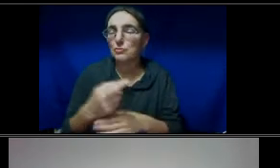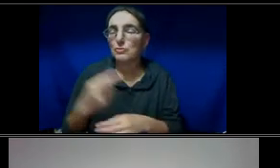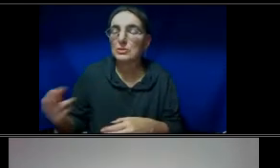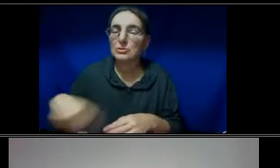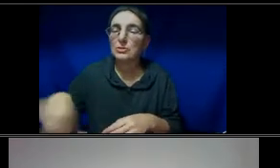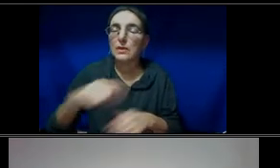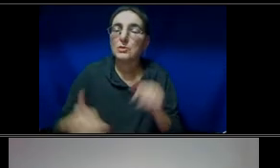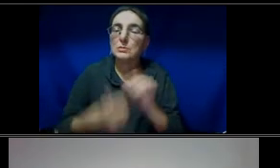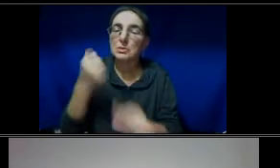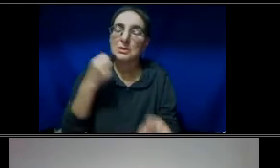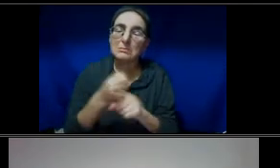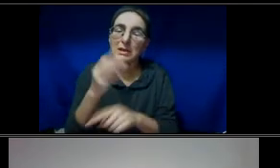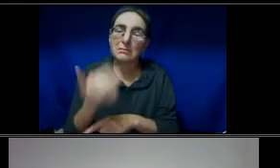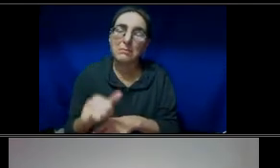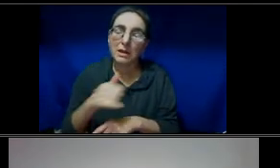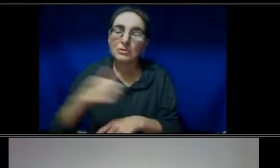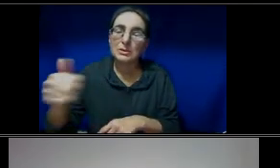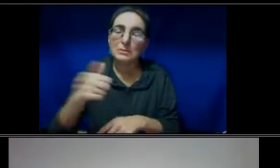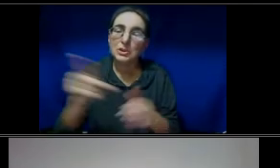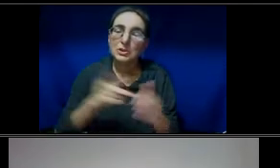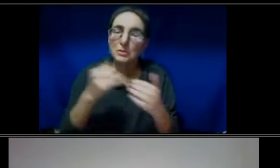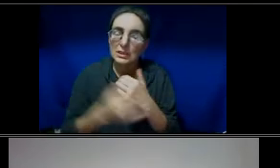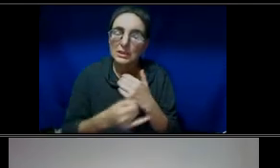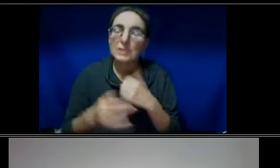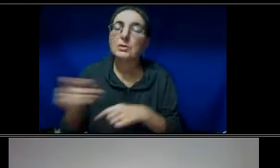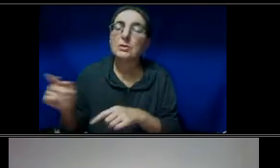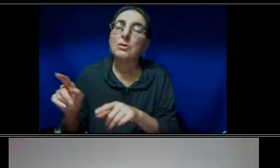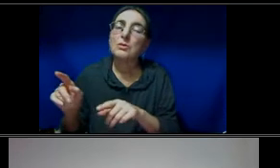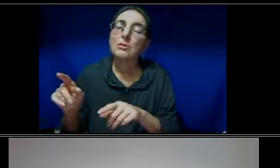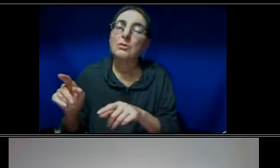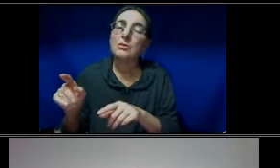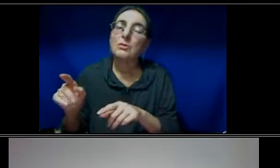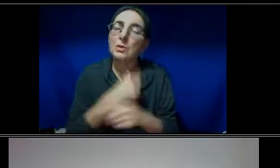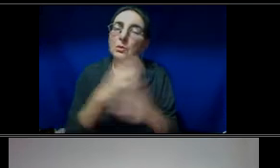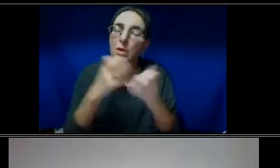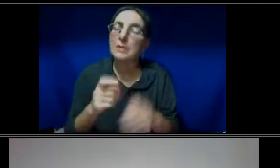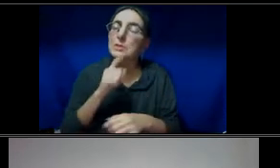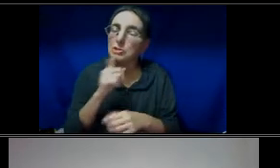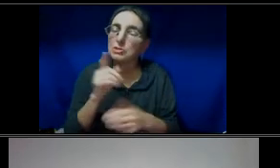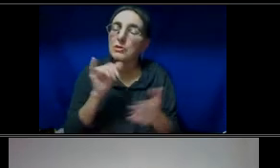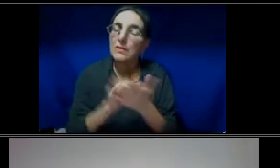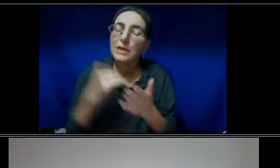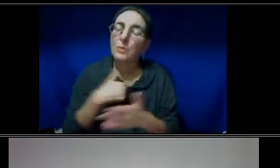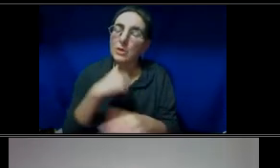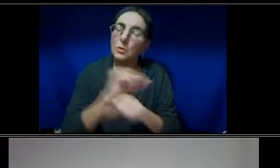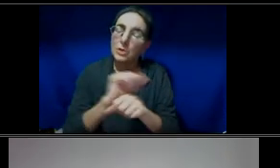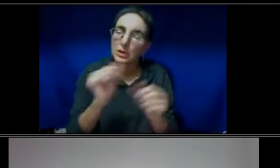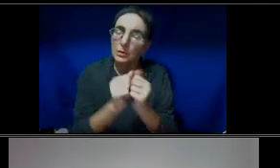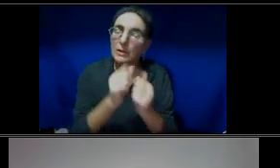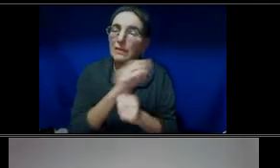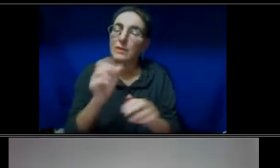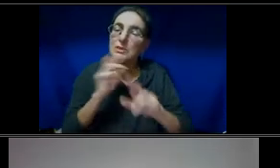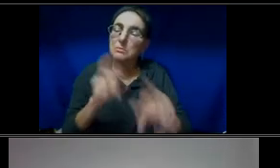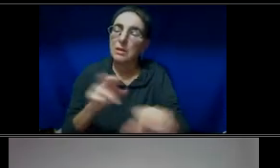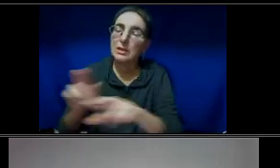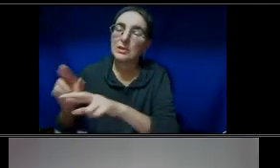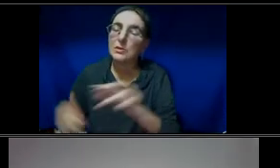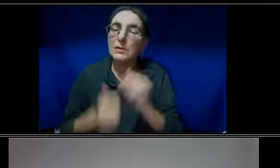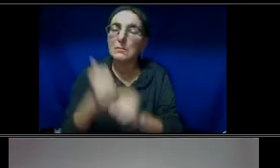by transportation projects. And again, we want to make sure that we are working with and responding to the most